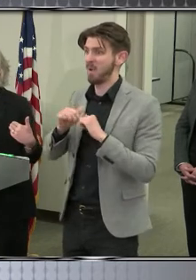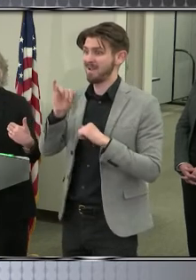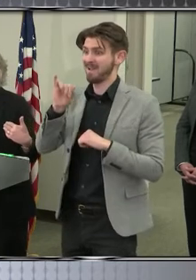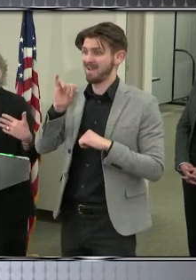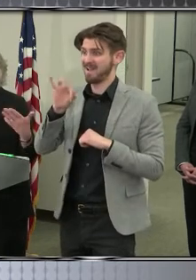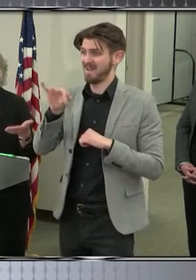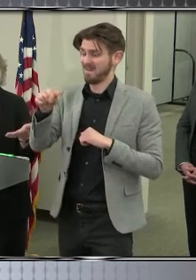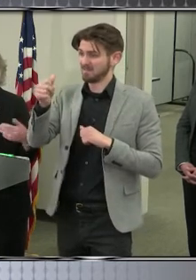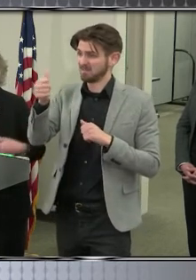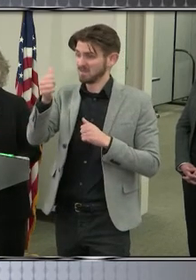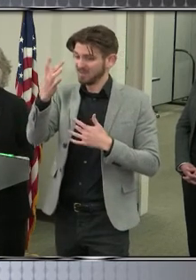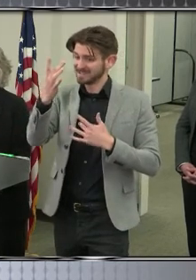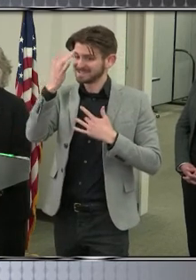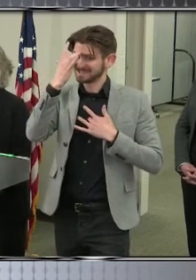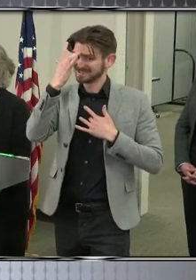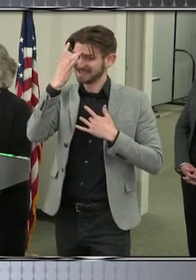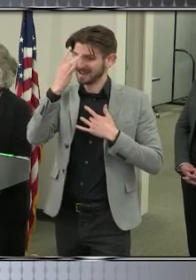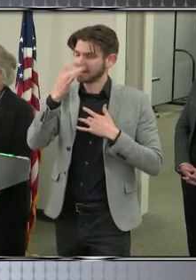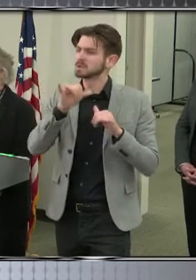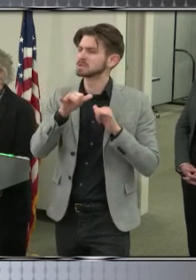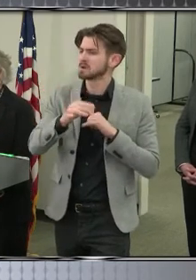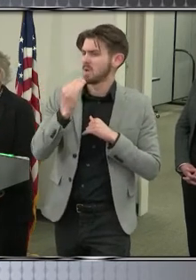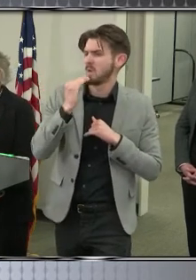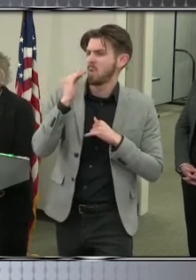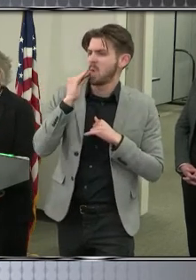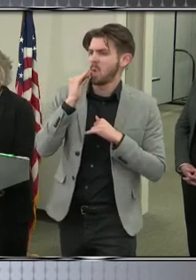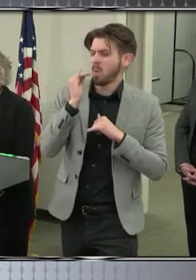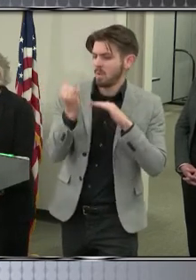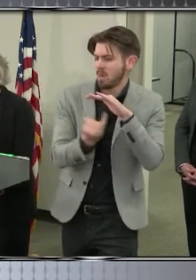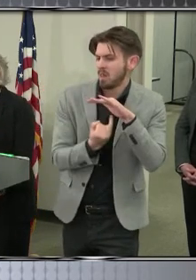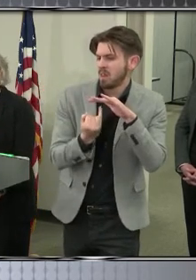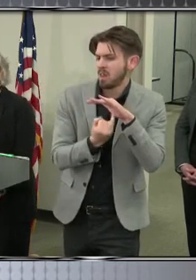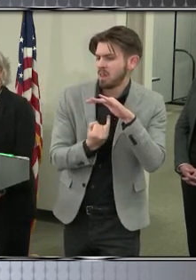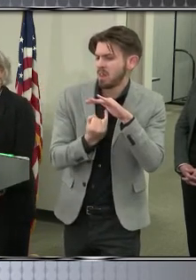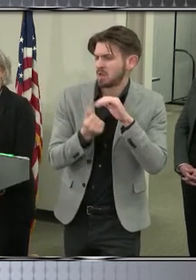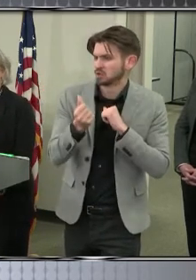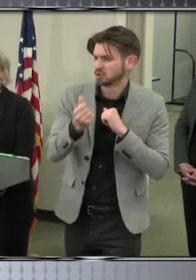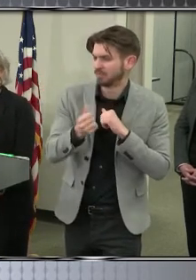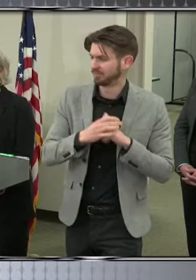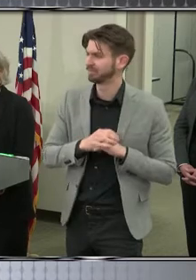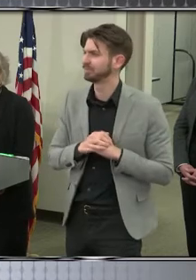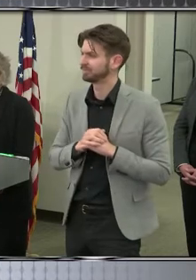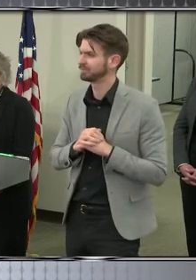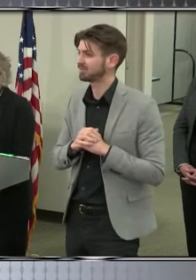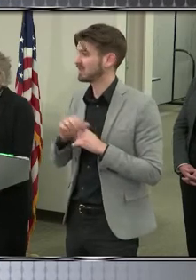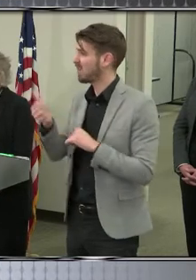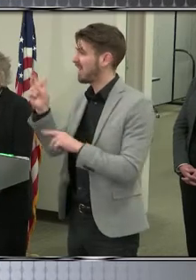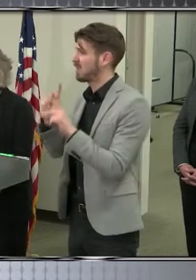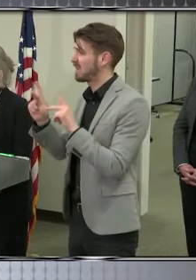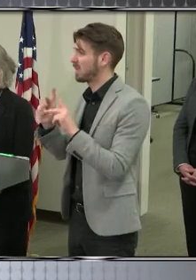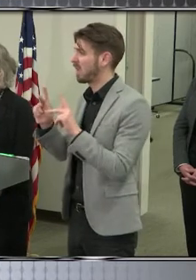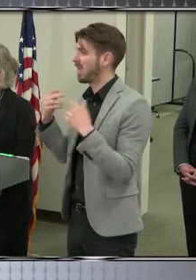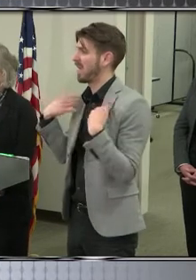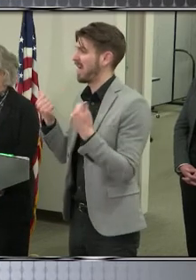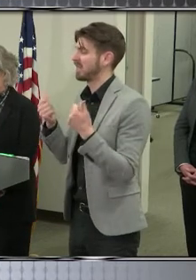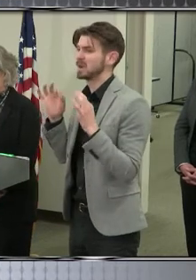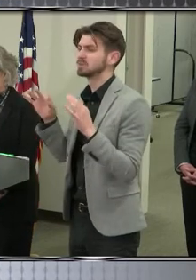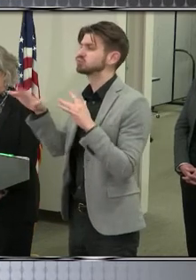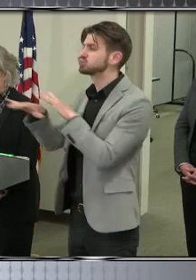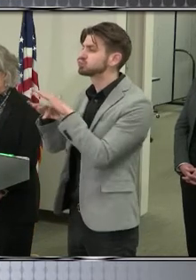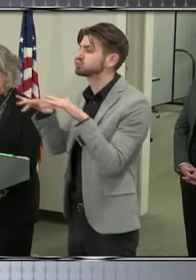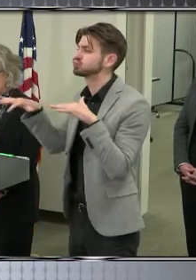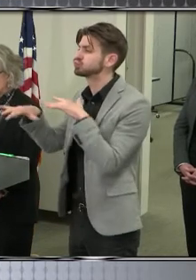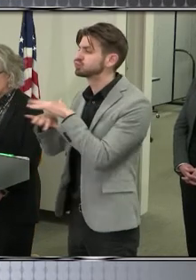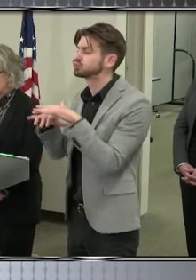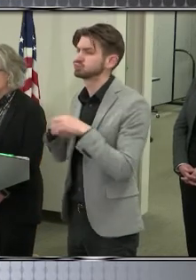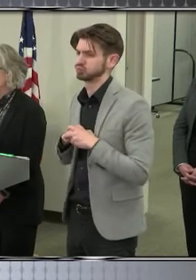yourself from other people who are healthy. And the other piece that we